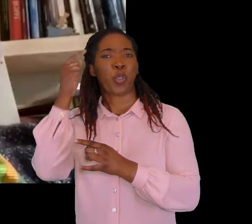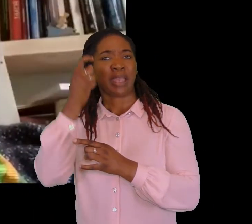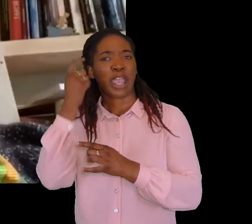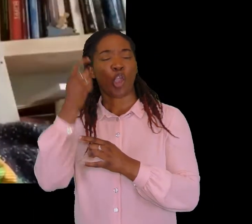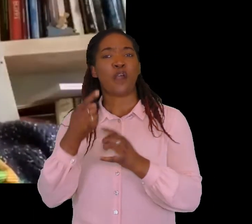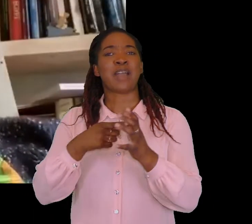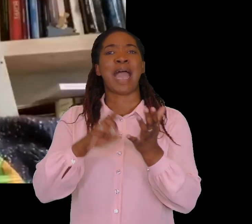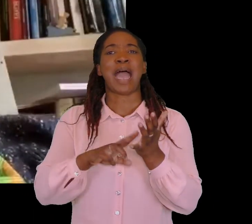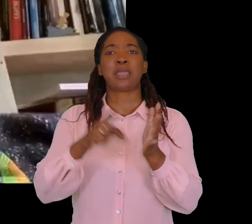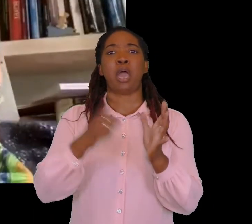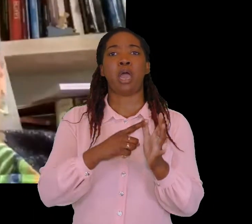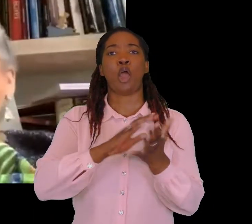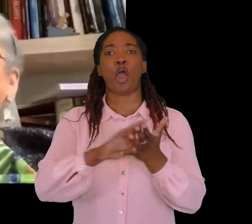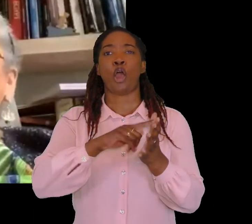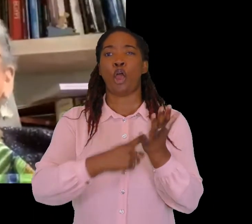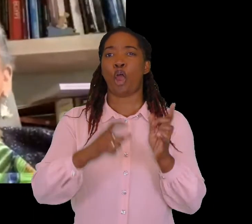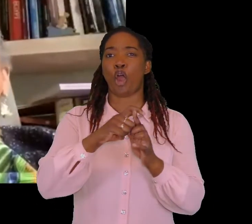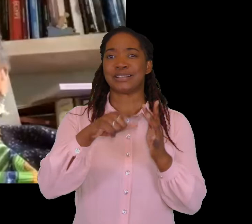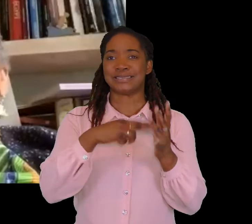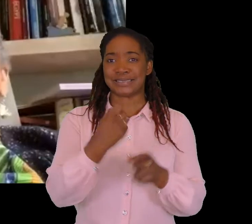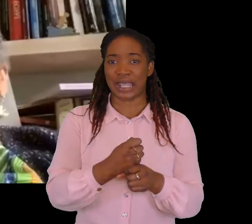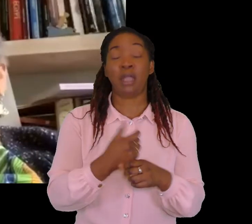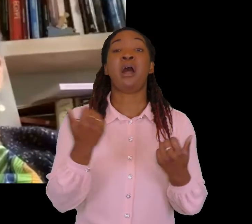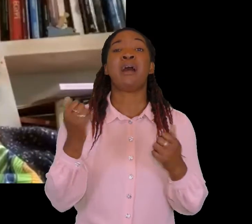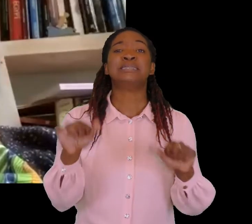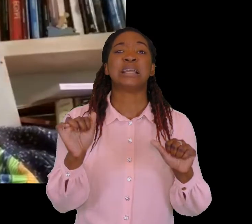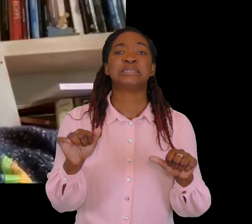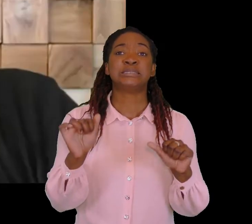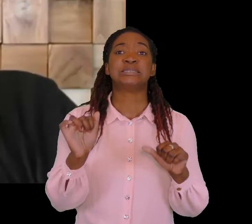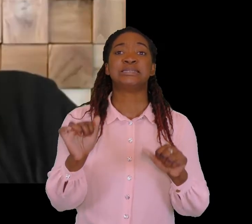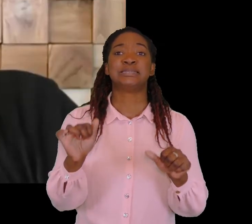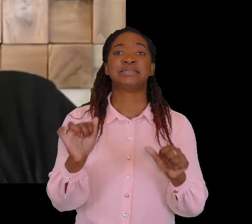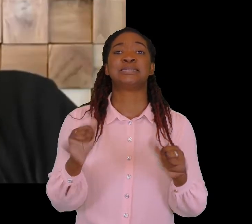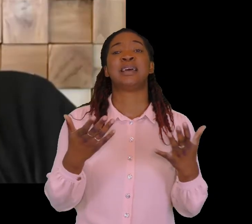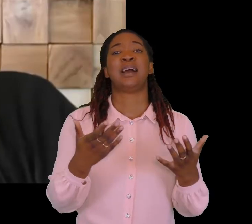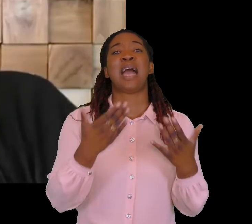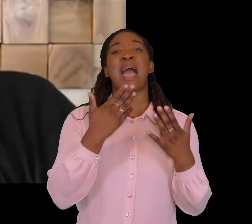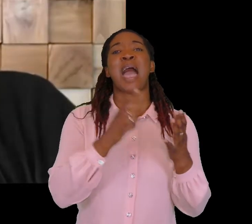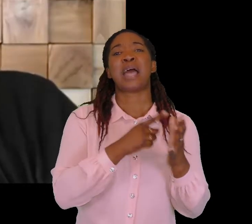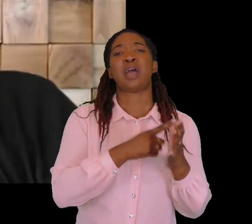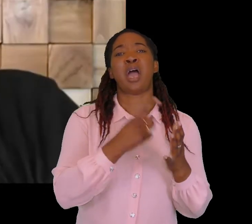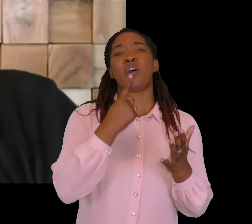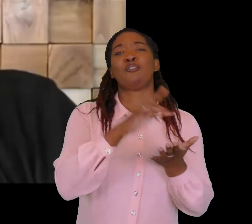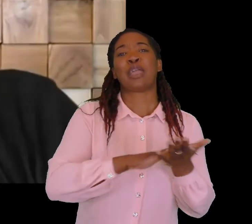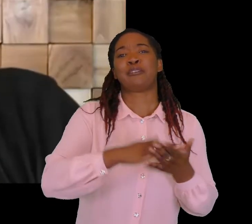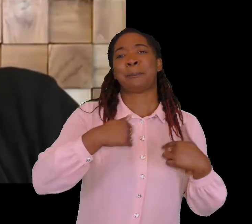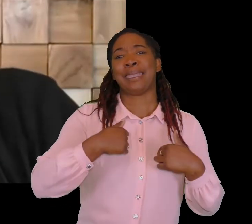definitely, Anna. Thank you. Thank you, Mike. Thank you. Anna, forgive me. Yeah. I love you.